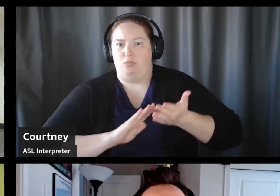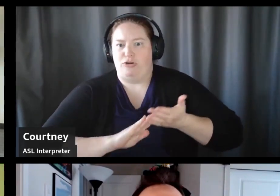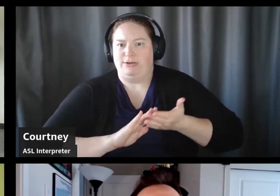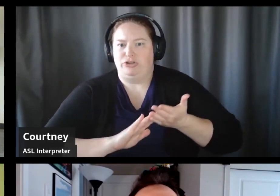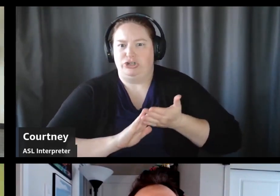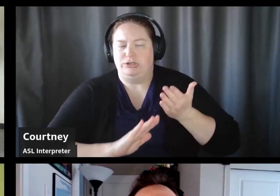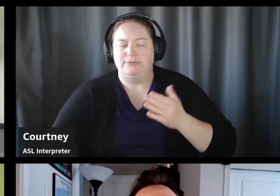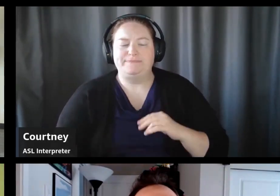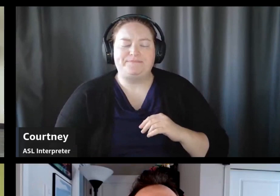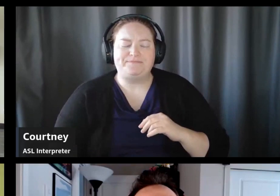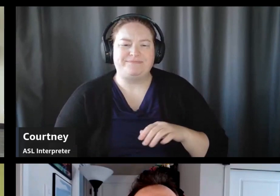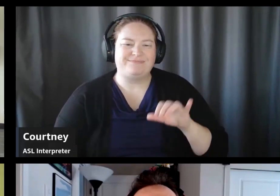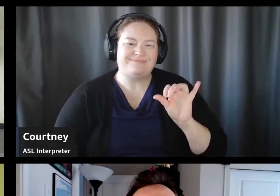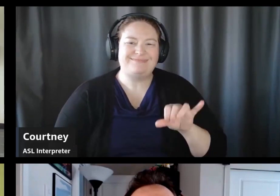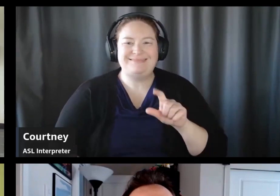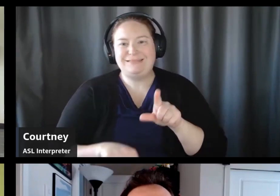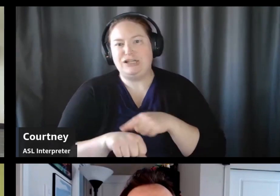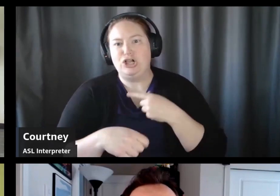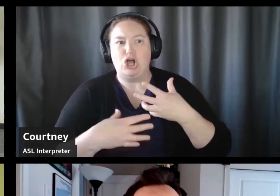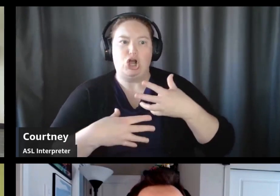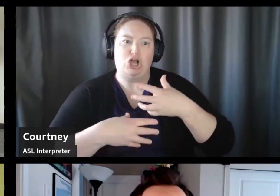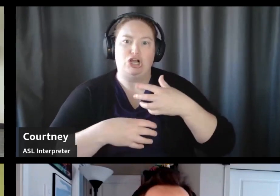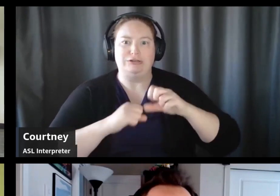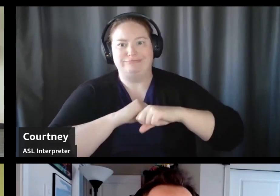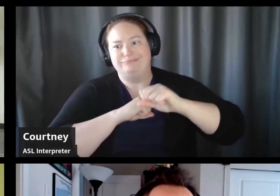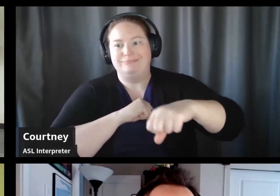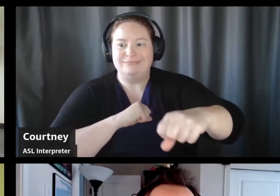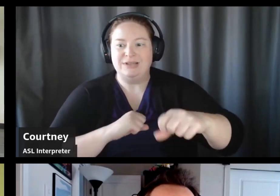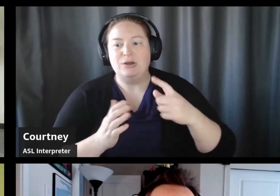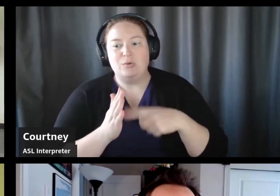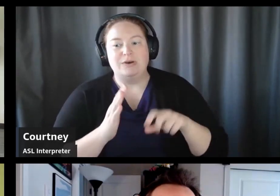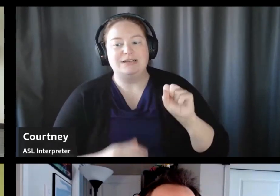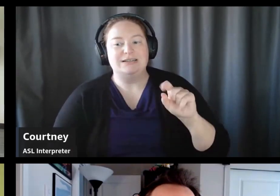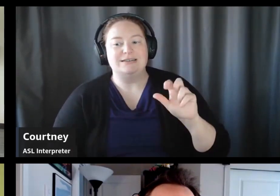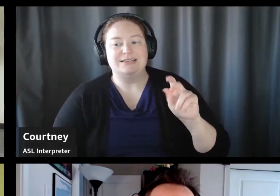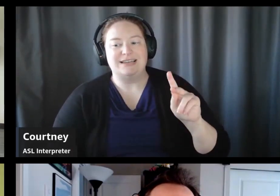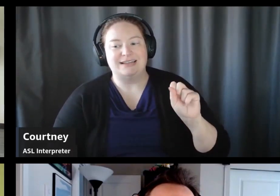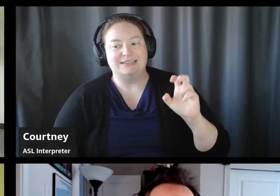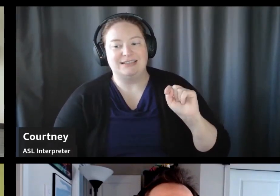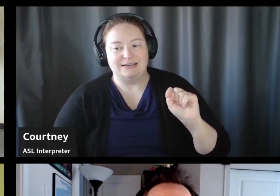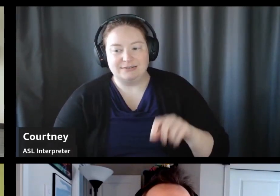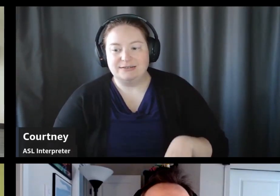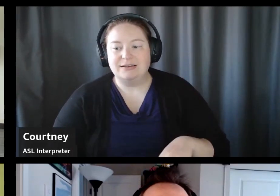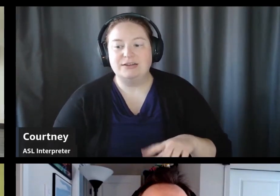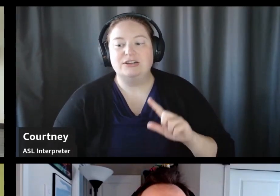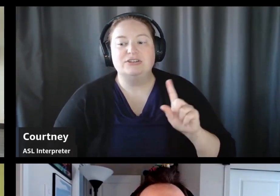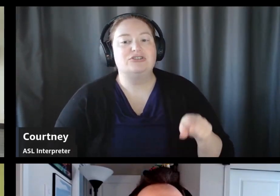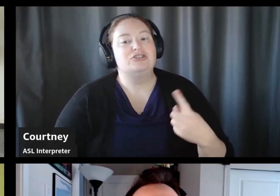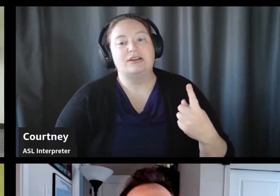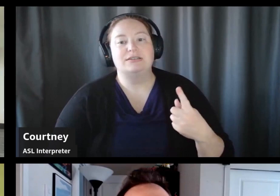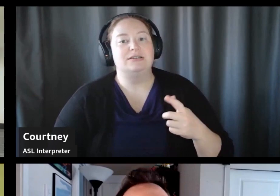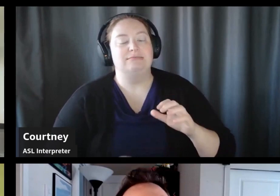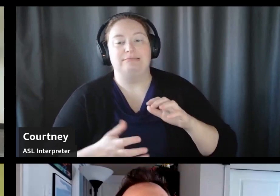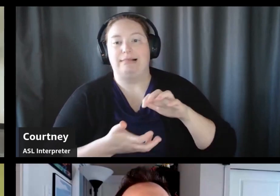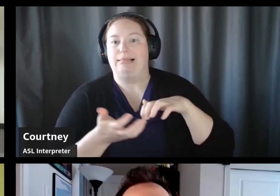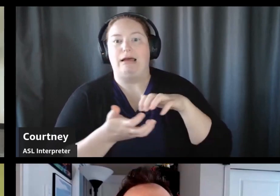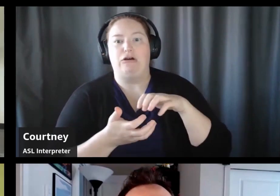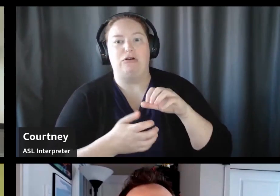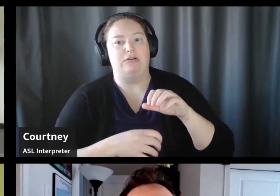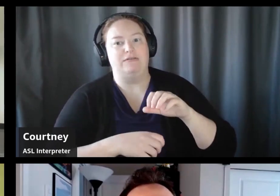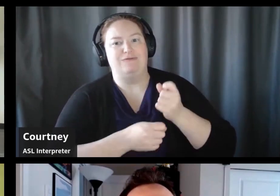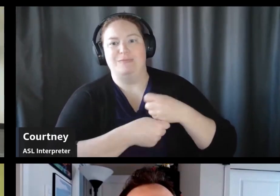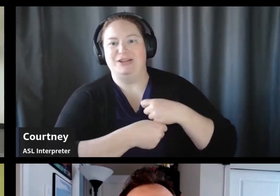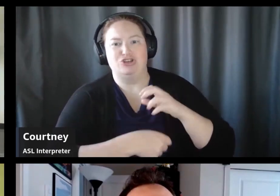of the long spiel of what is StackSet. Just it's that CloudFormation at scale. I love